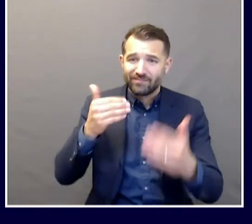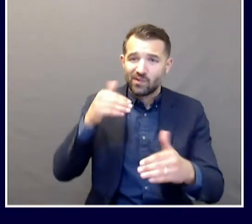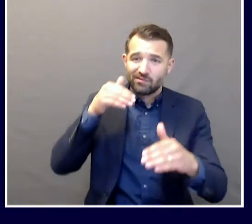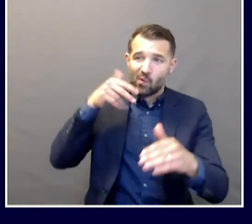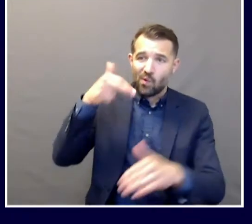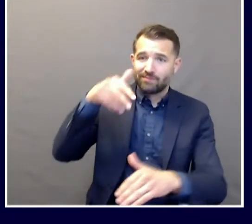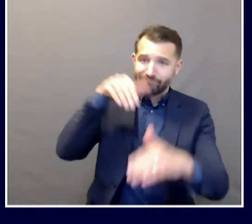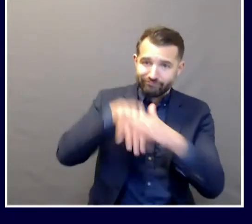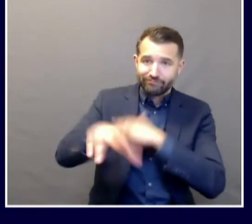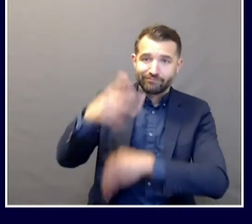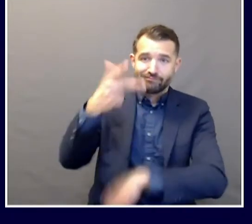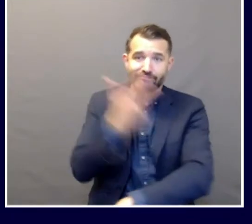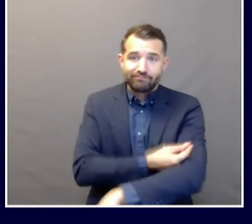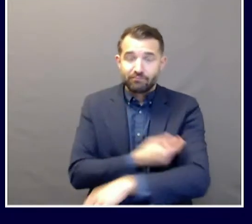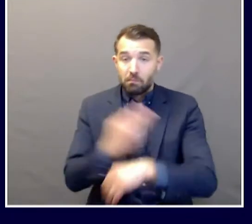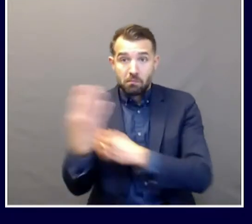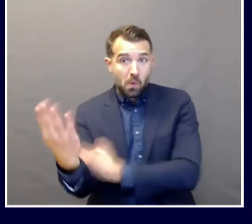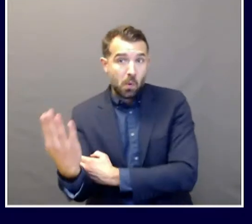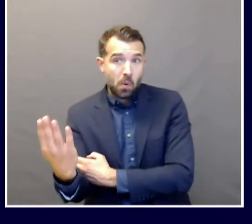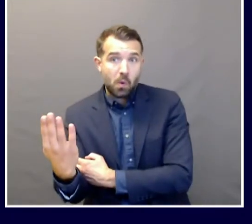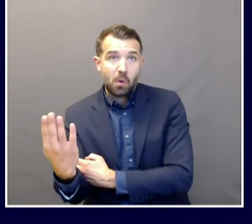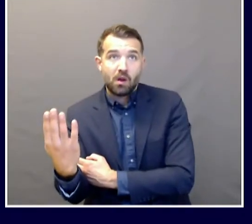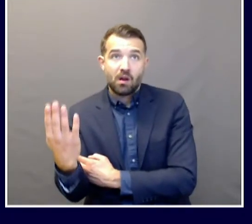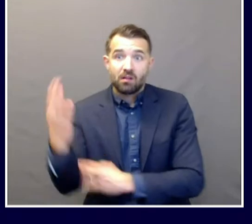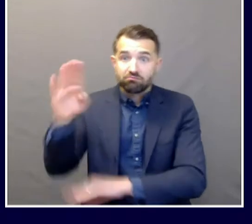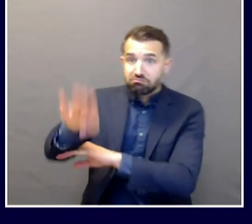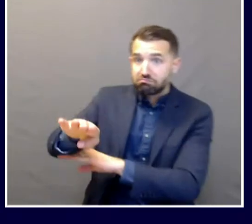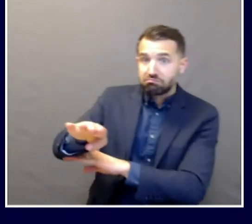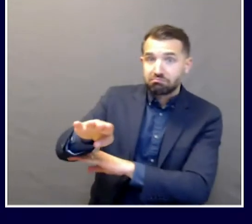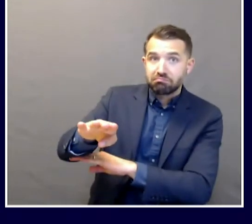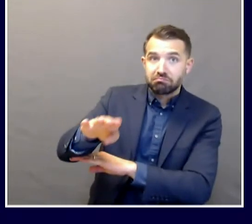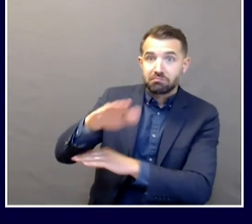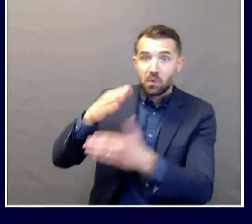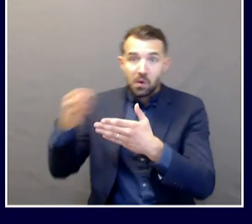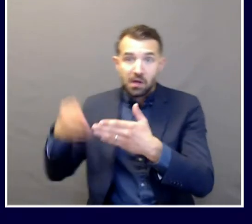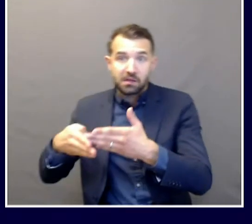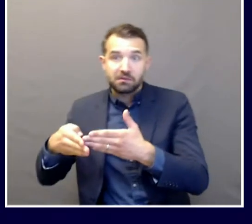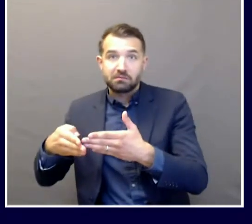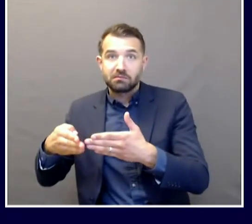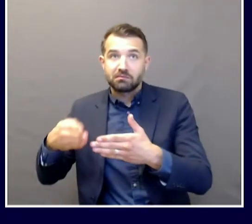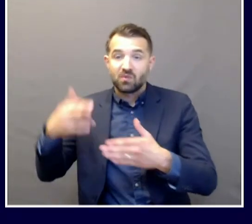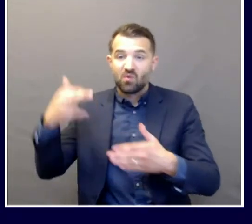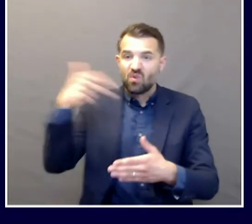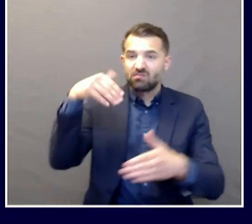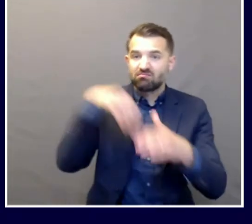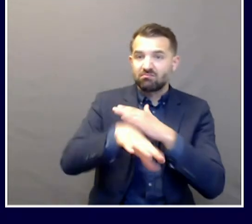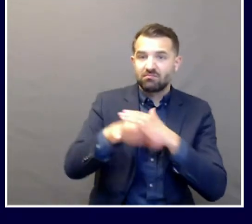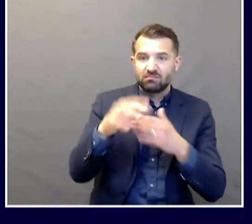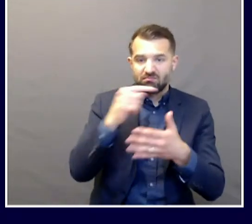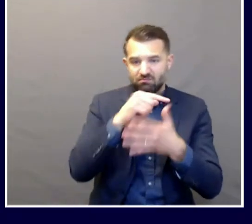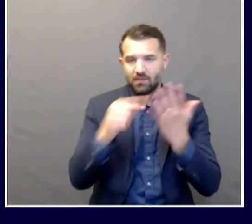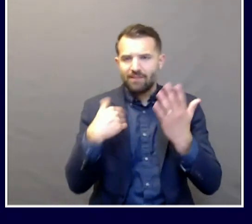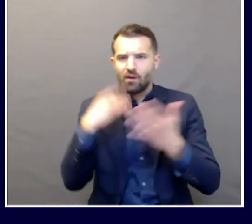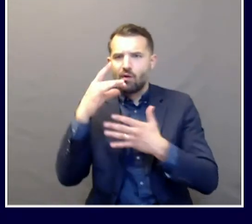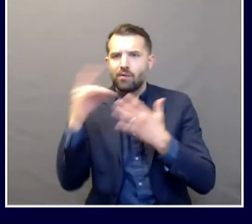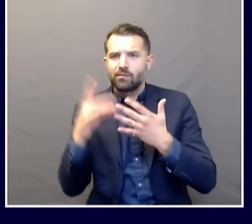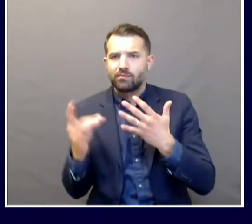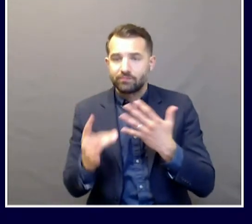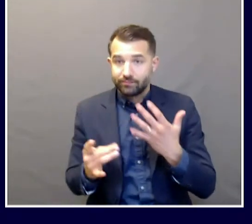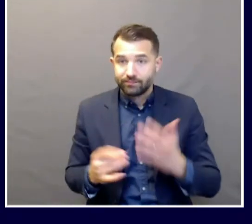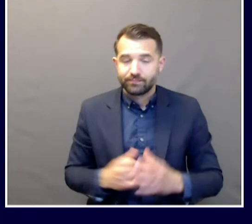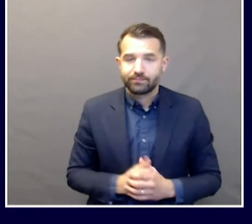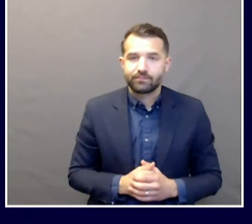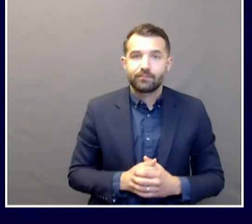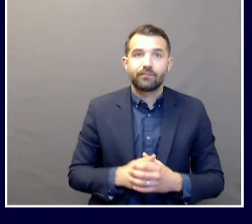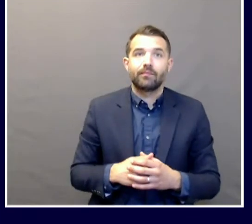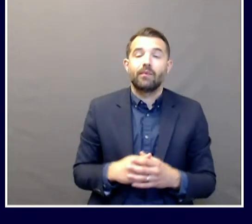makes vaccinating the easy choice. The third thing that we're trying to do is diversify the types of places